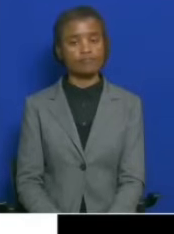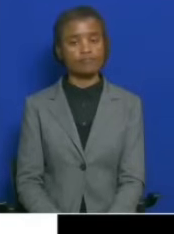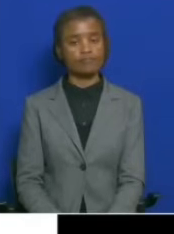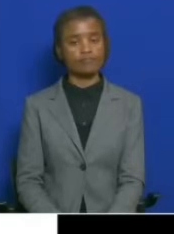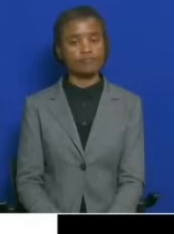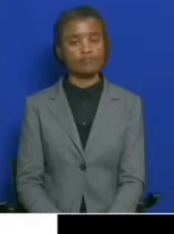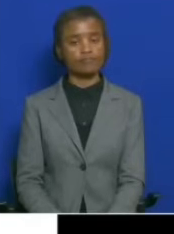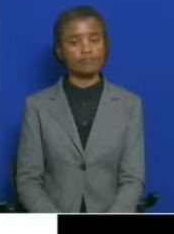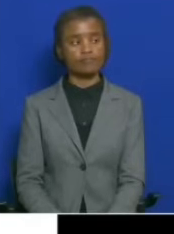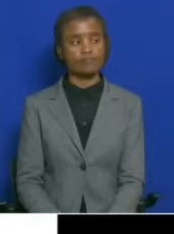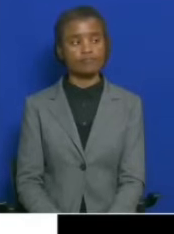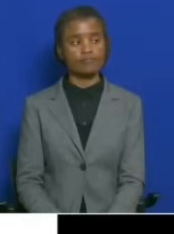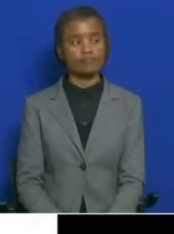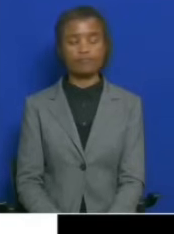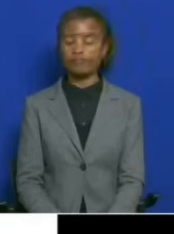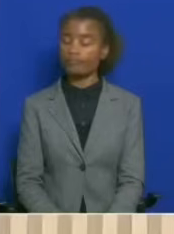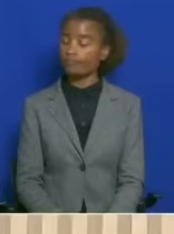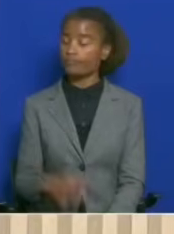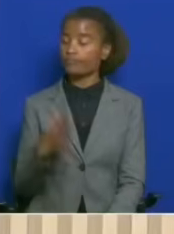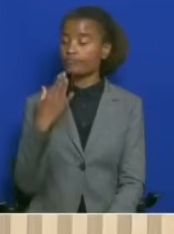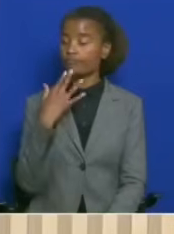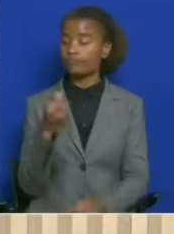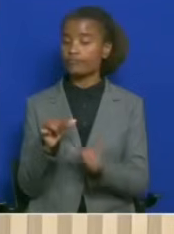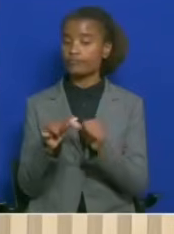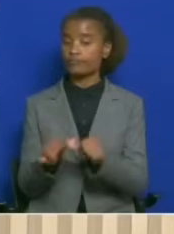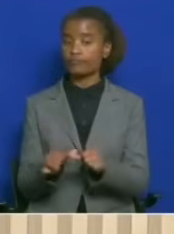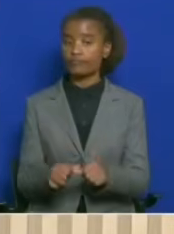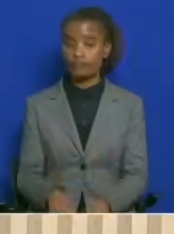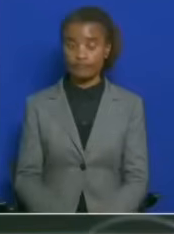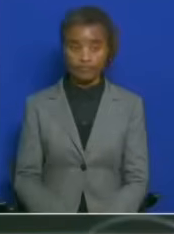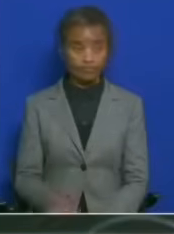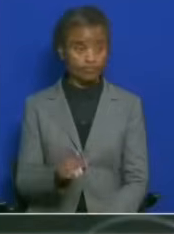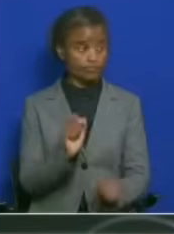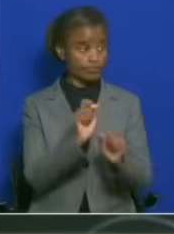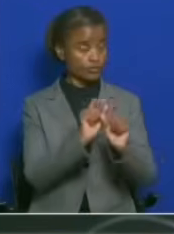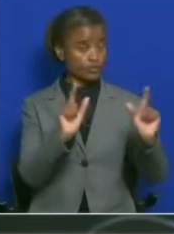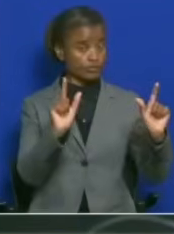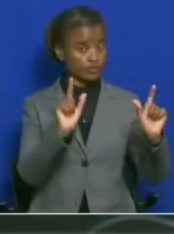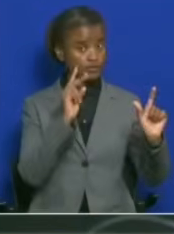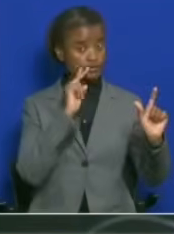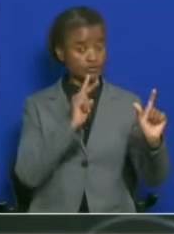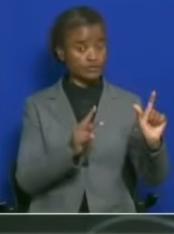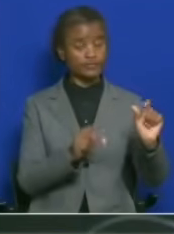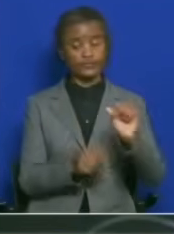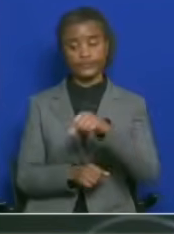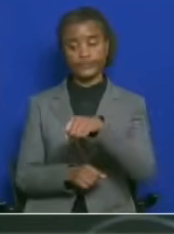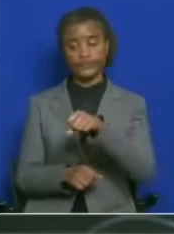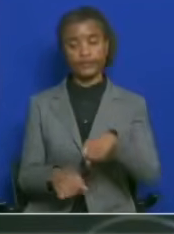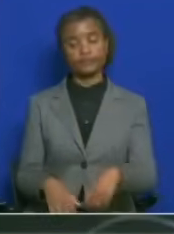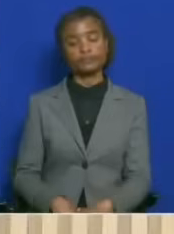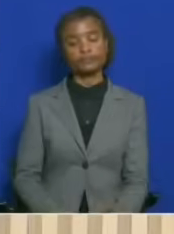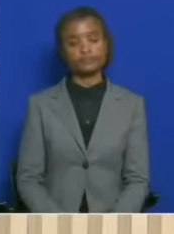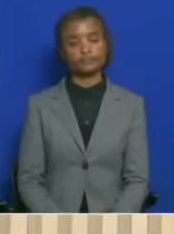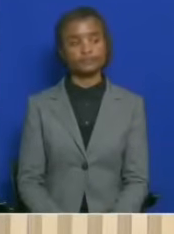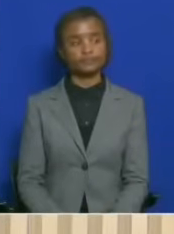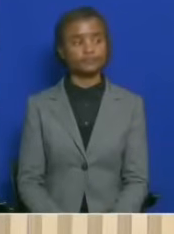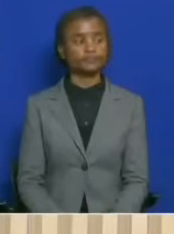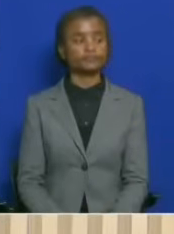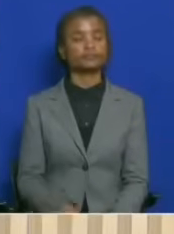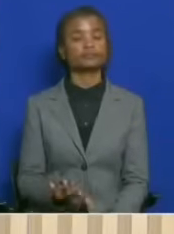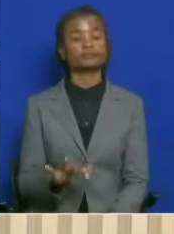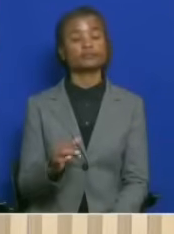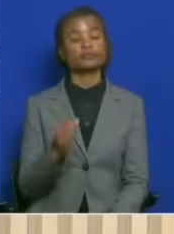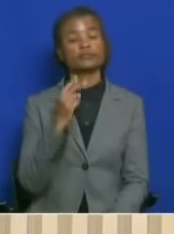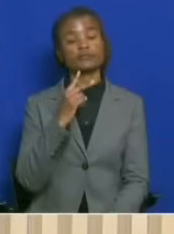Please continue, please. Is it up on your screens? Yes, it Commissioners? is. So you'll see on that page, about